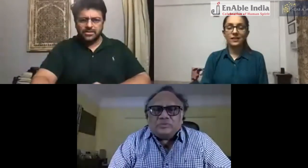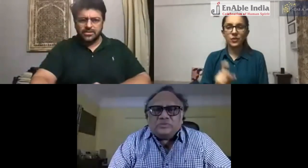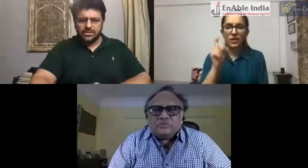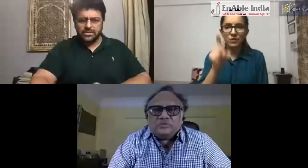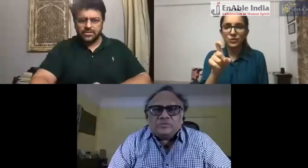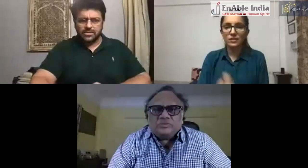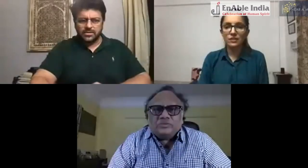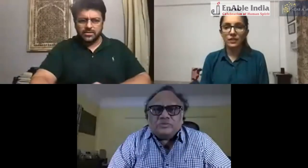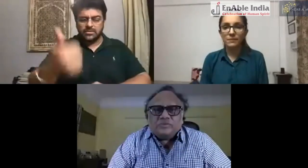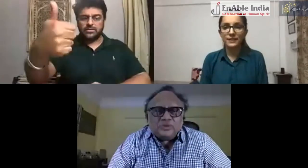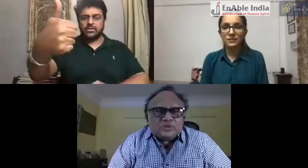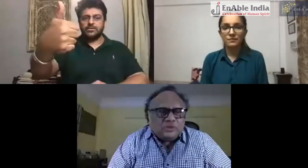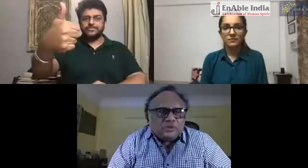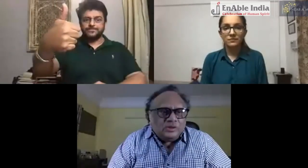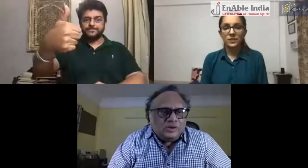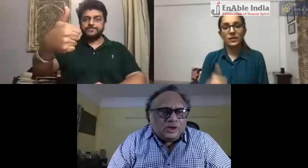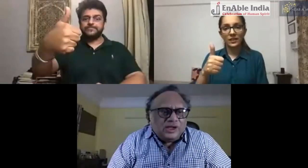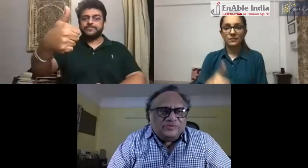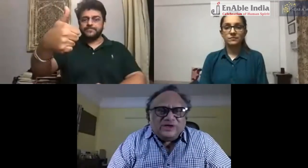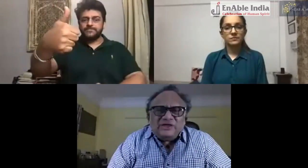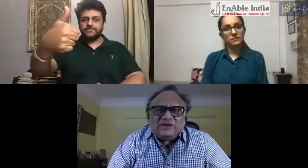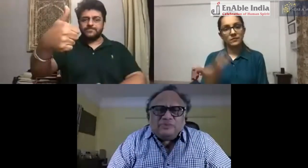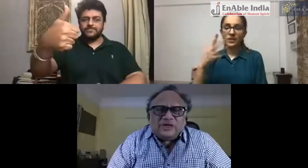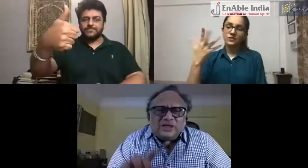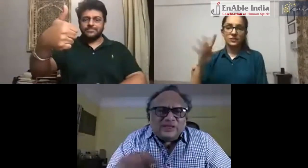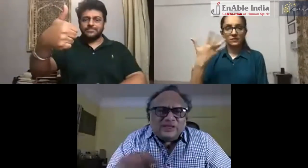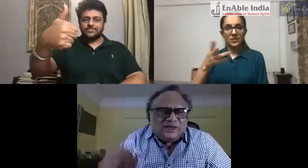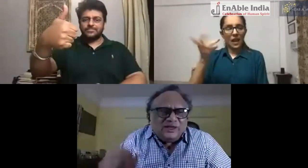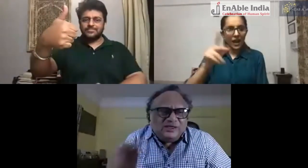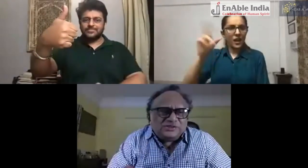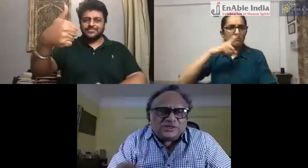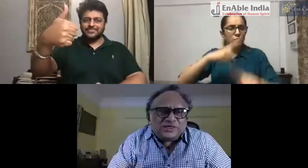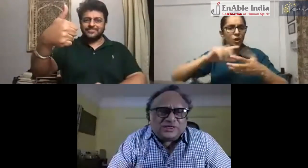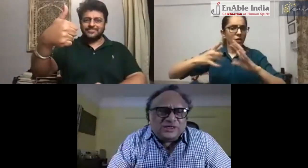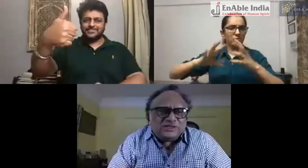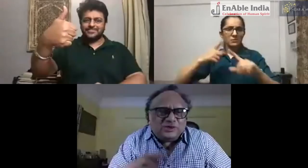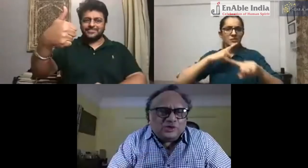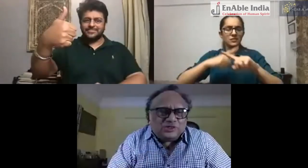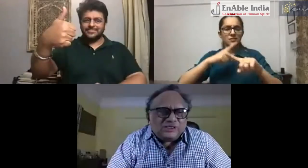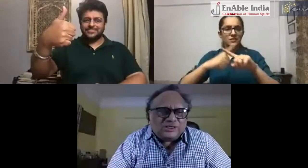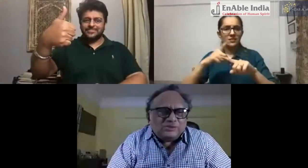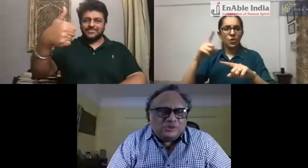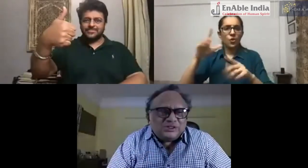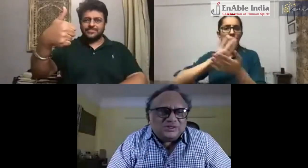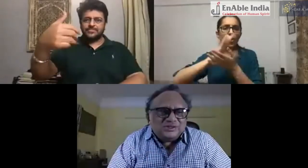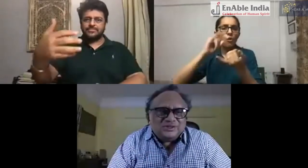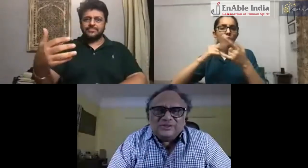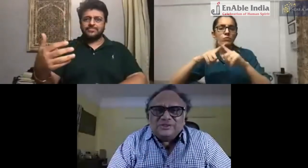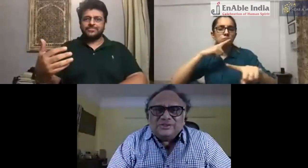Yeah. Can you unmute yourself again, please? Okay, great. I have done it, but again and again it starts saying the host has